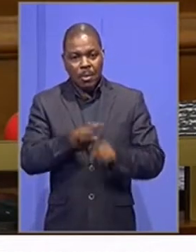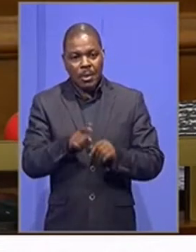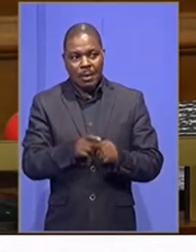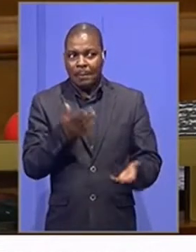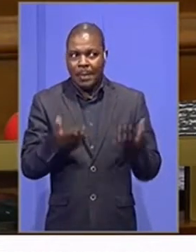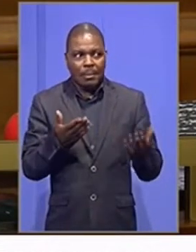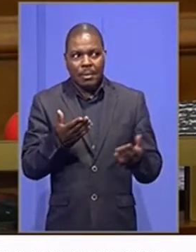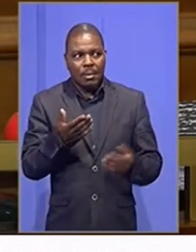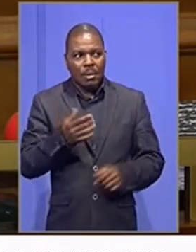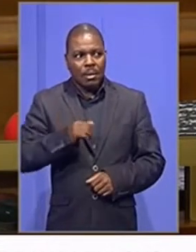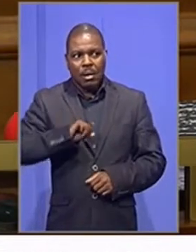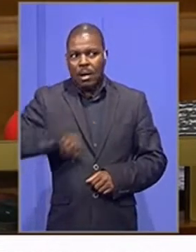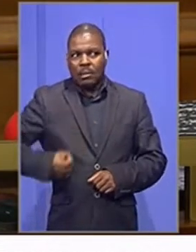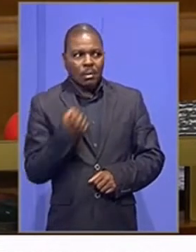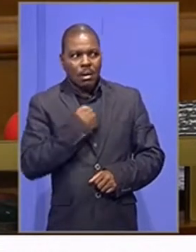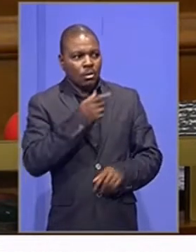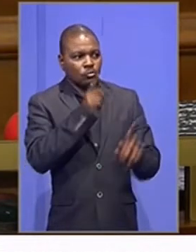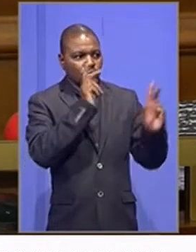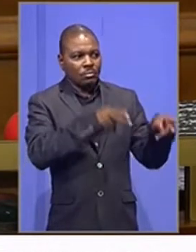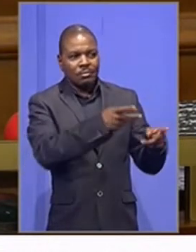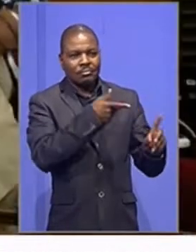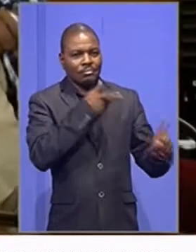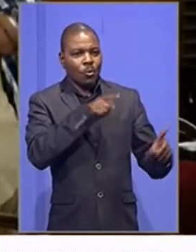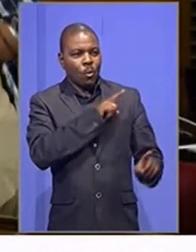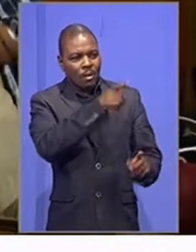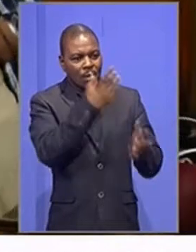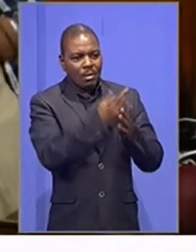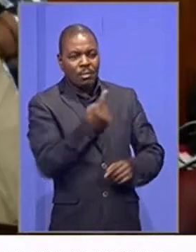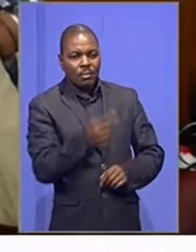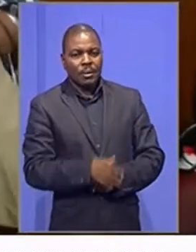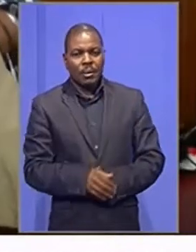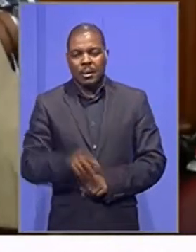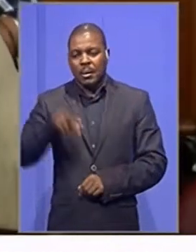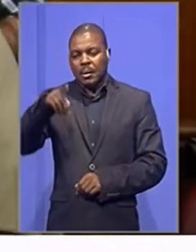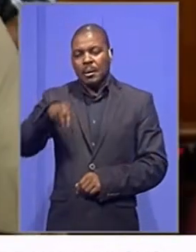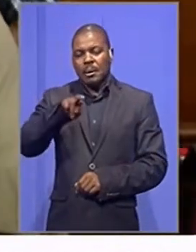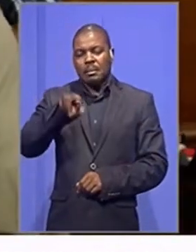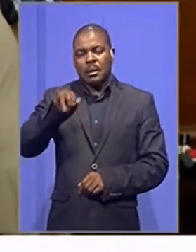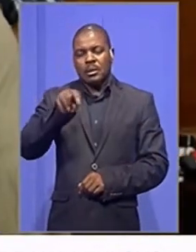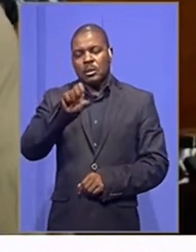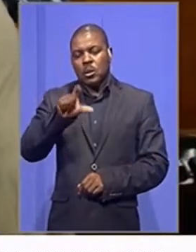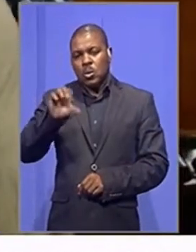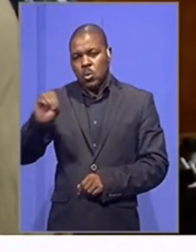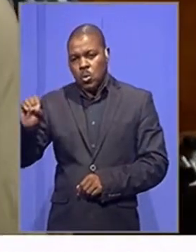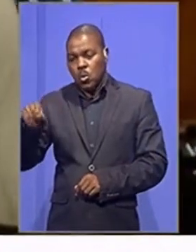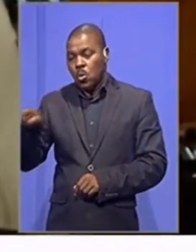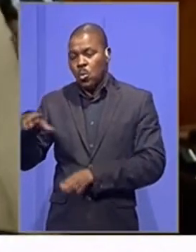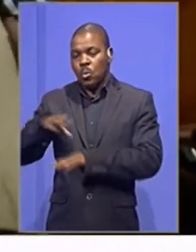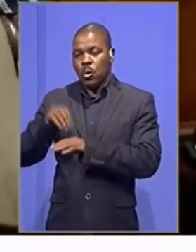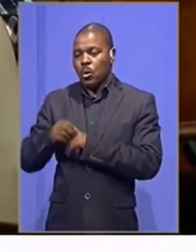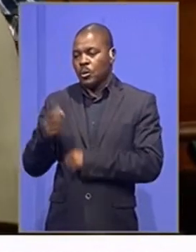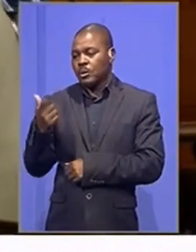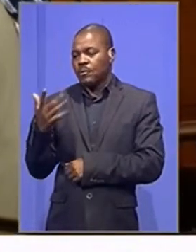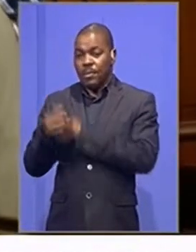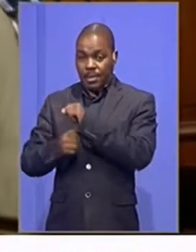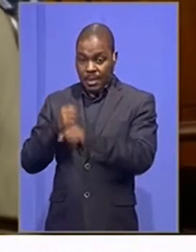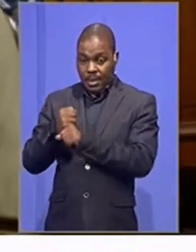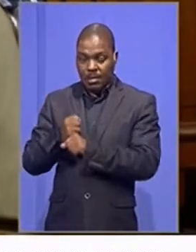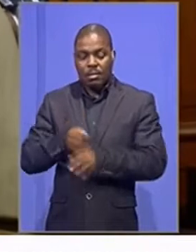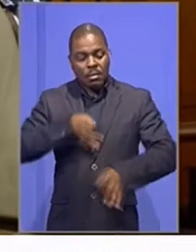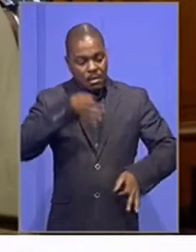shot, because otherwise he would have come into the house. Duncan Prinsloo wa mengwaga masomešupahlano o boditše kgorotsheko